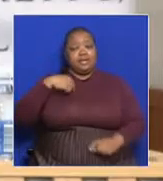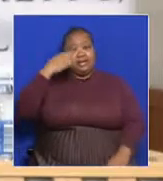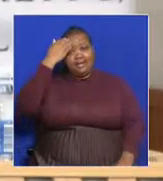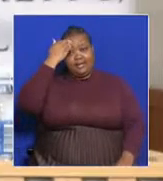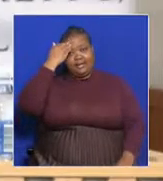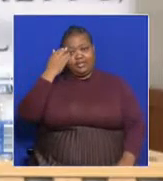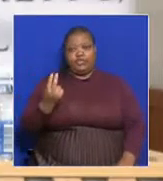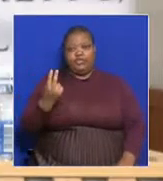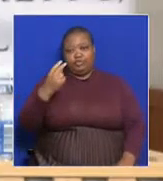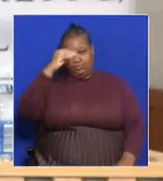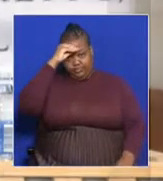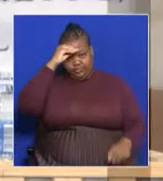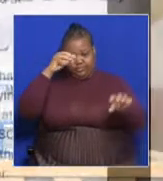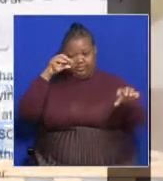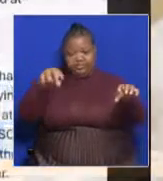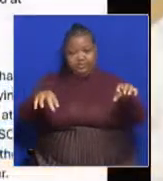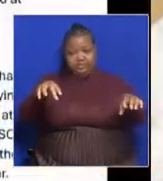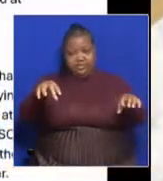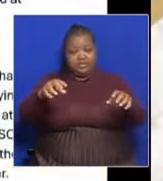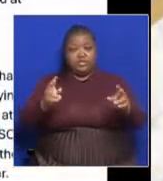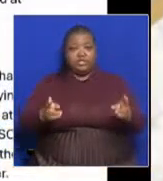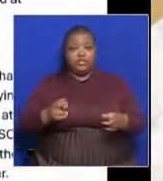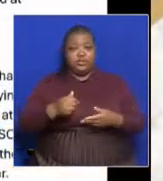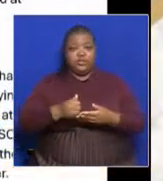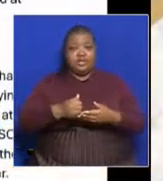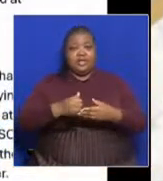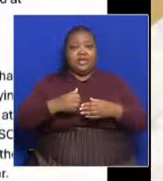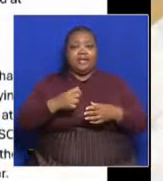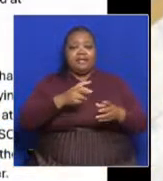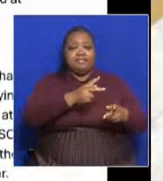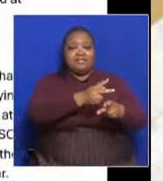normally assisted with storage, viz. Durban Central